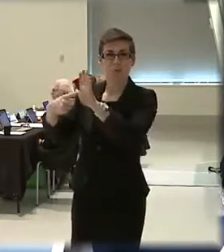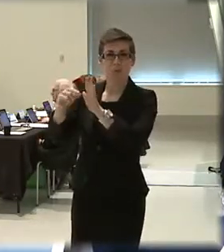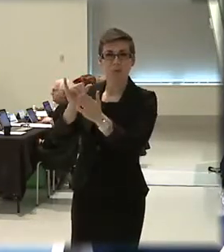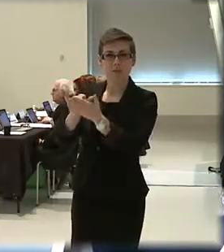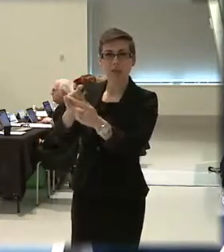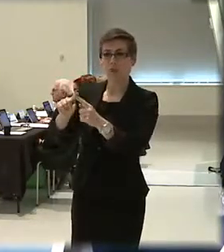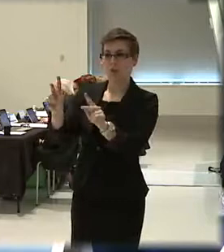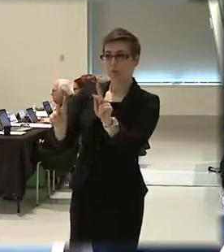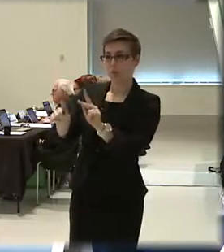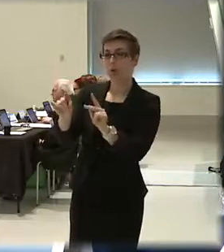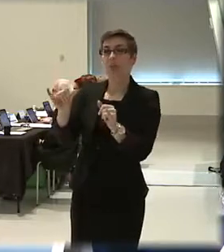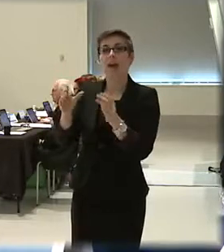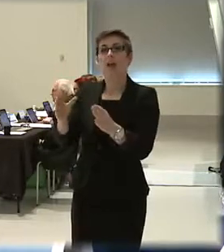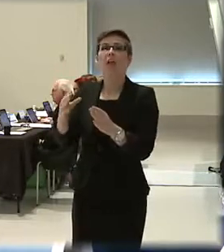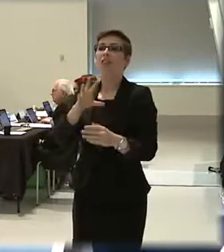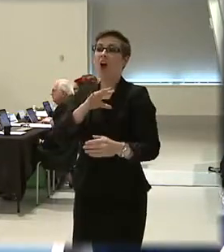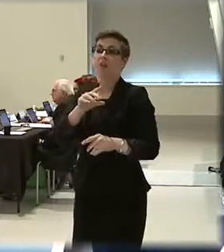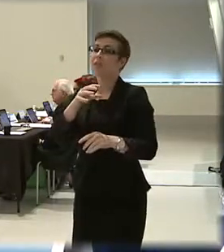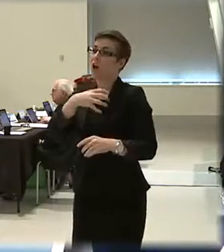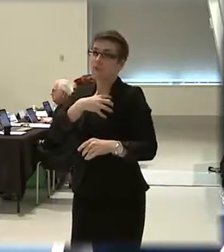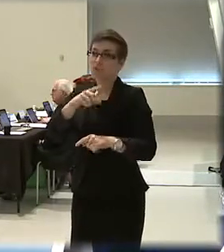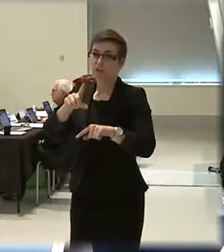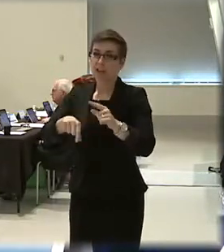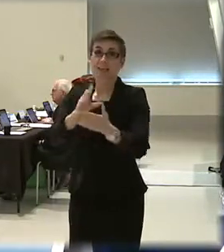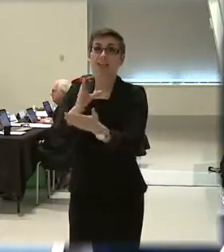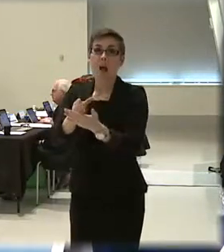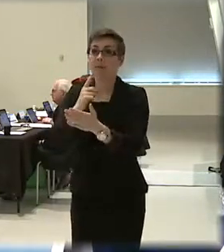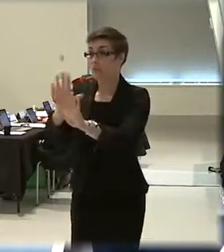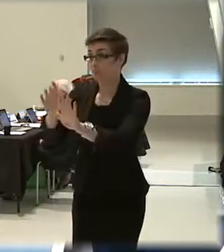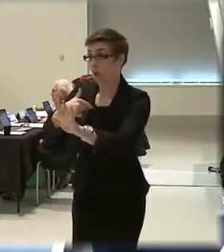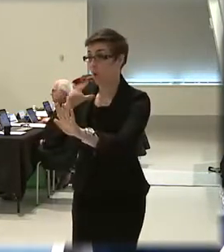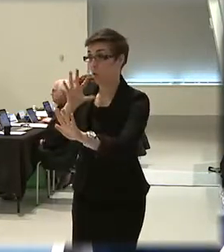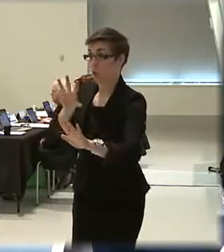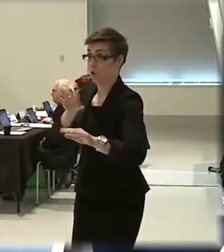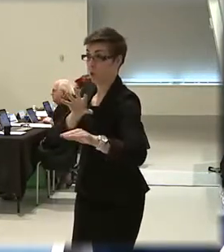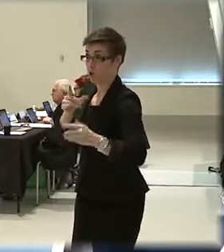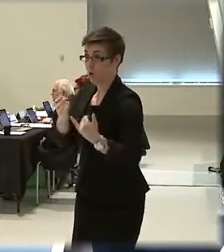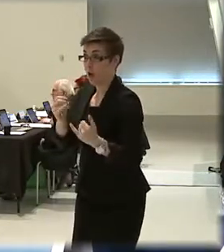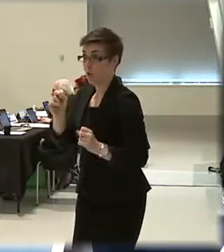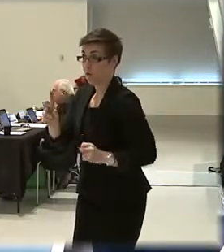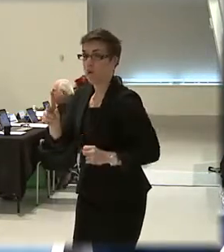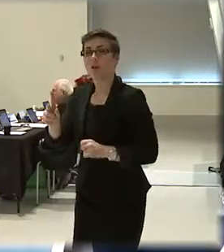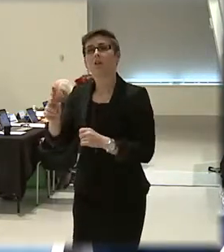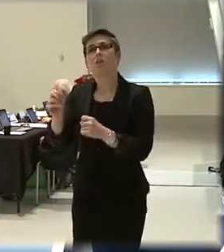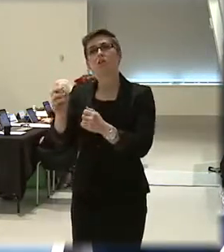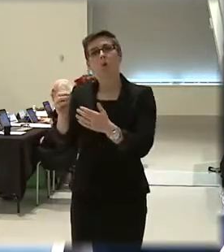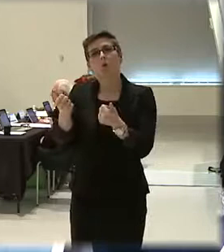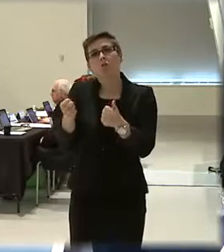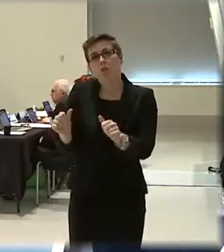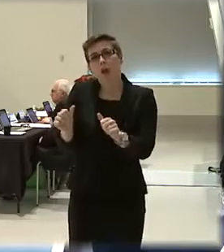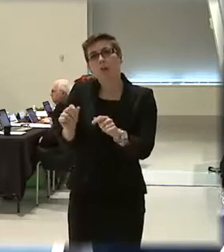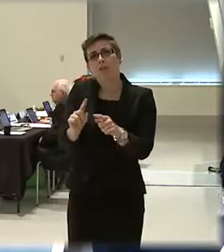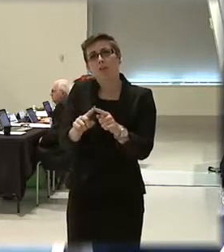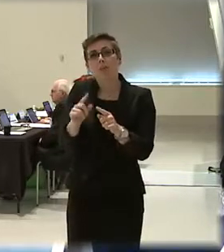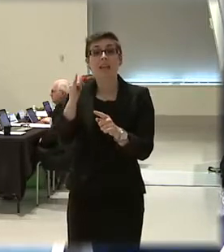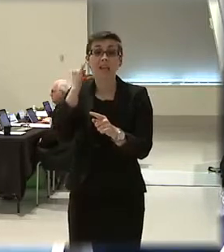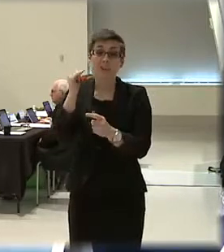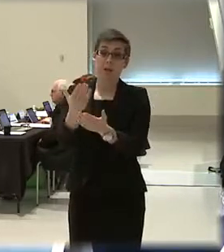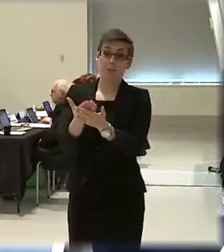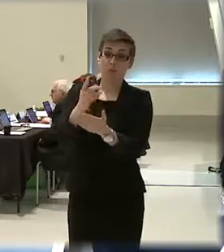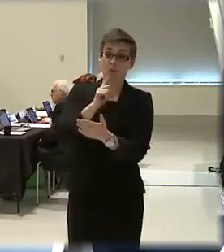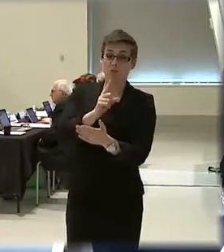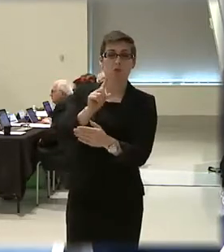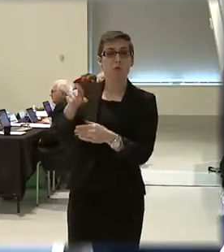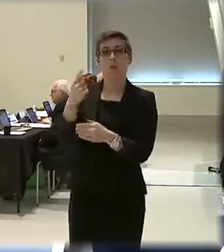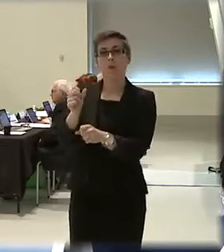can't necessarily say, I'm about to record you. Certainly that the civilizing effect of the camera, if it proves to be true, only works